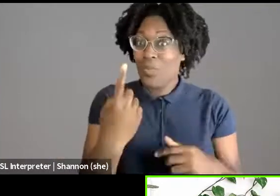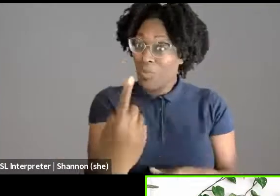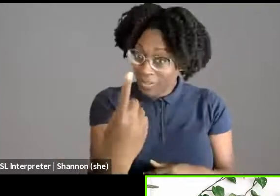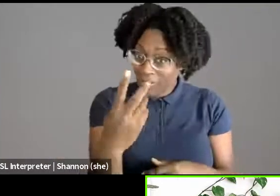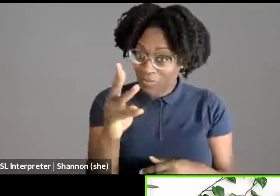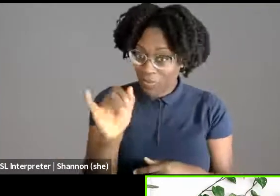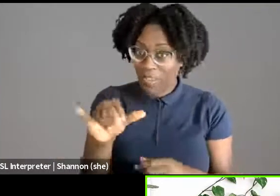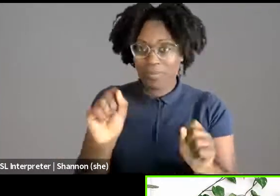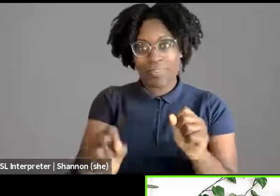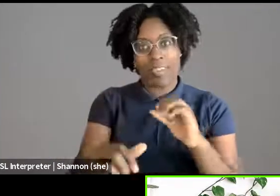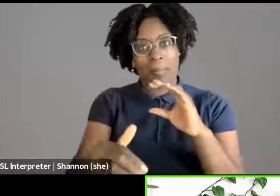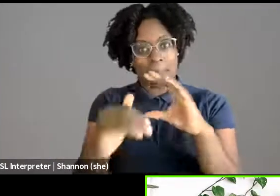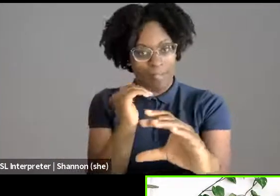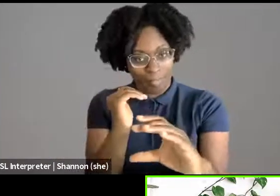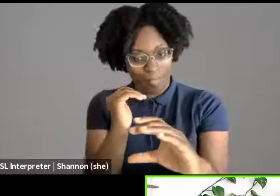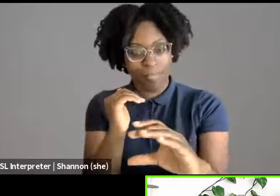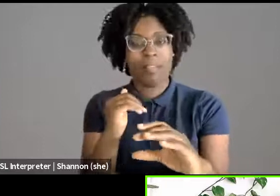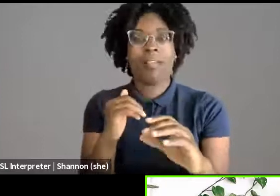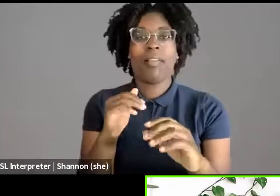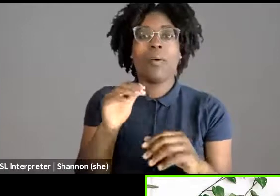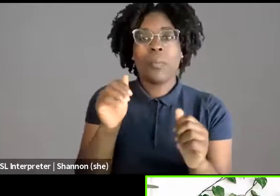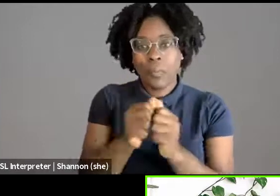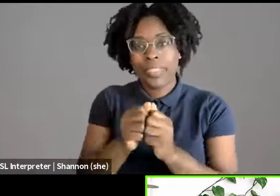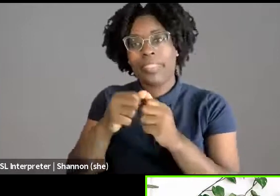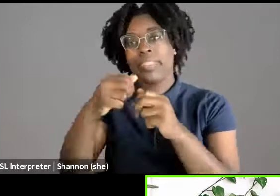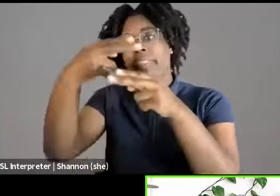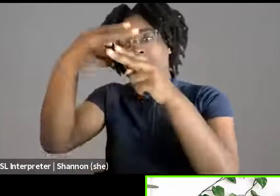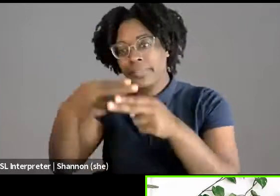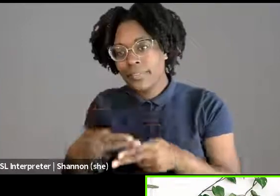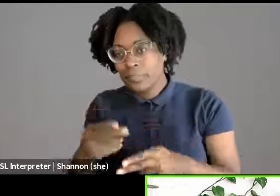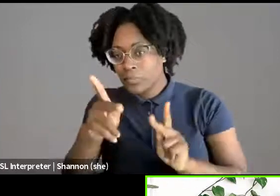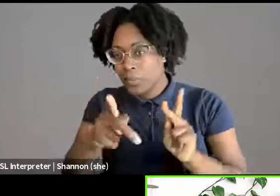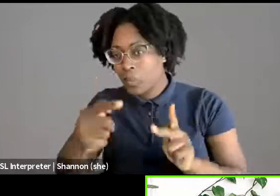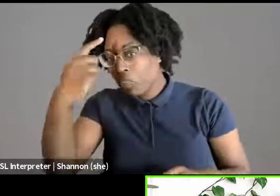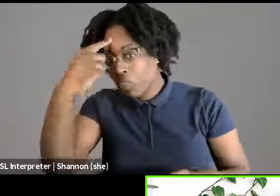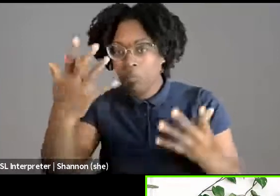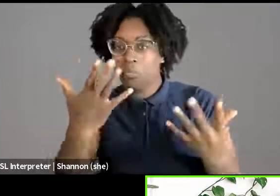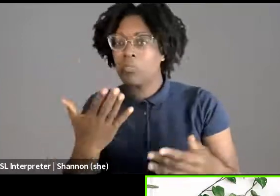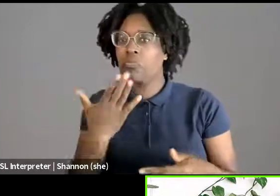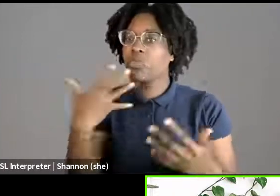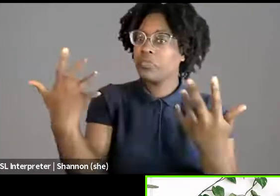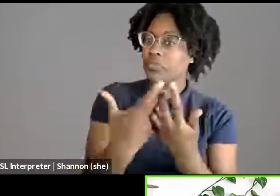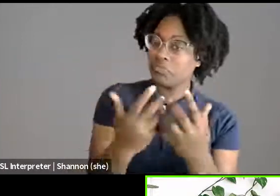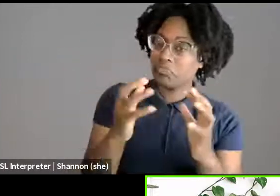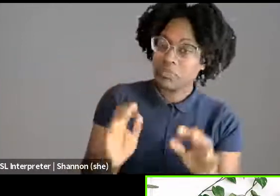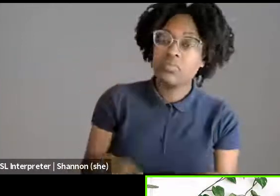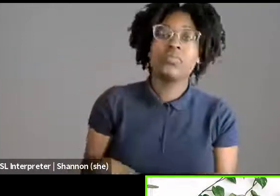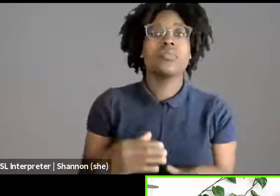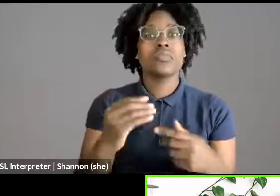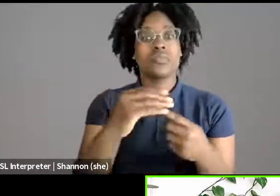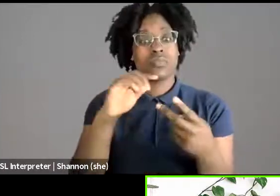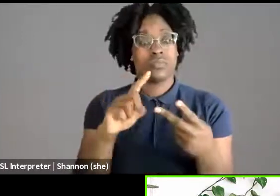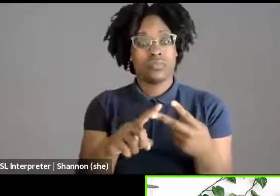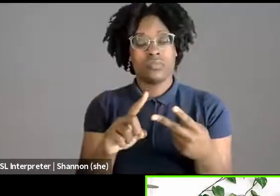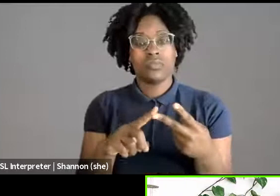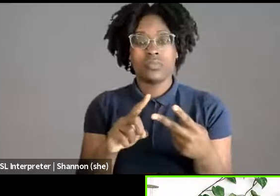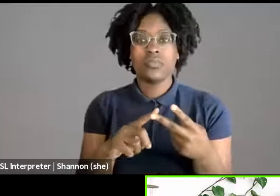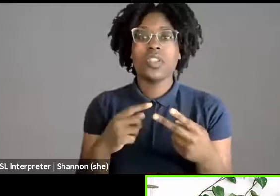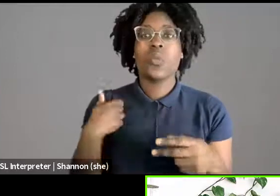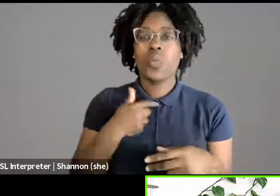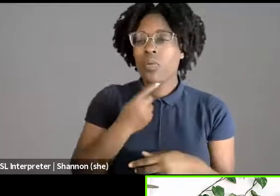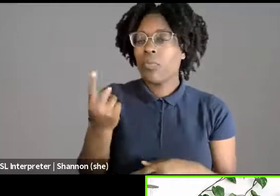also hoping to build pathways locally to our communities, to job